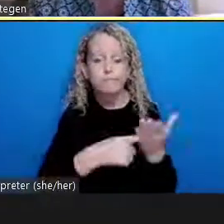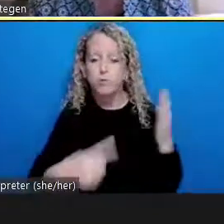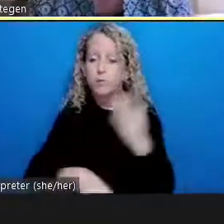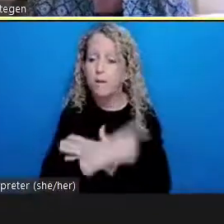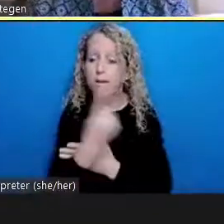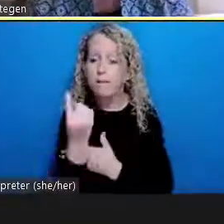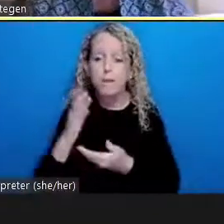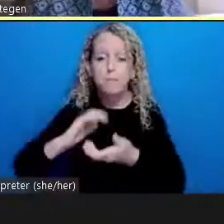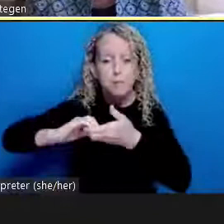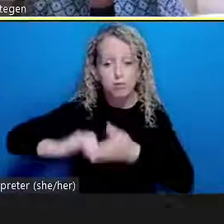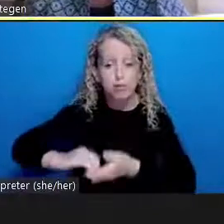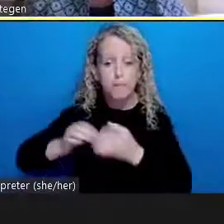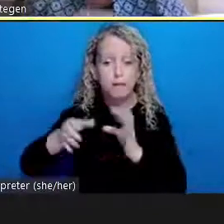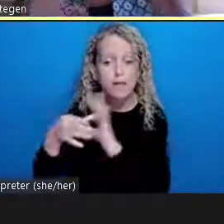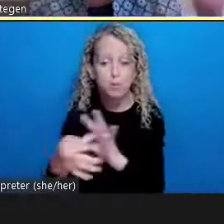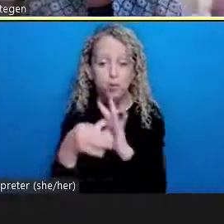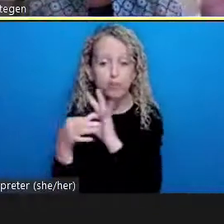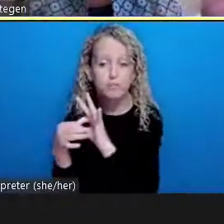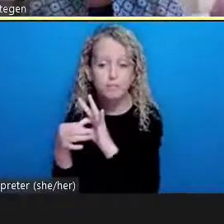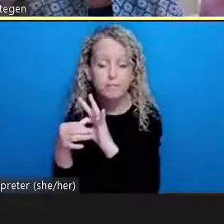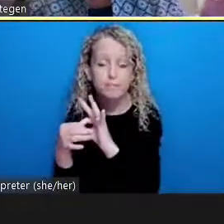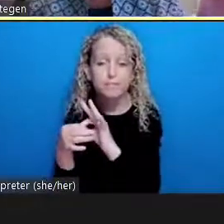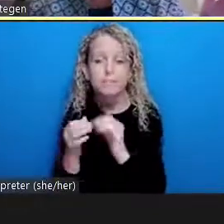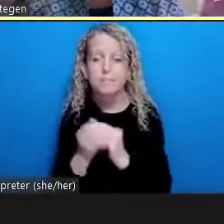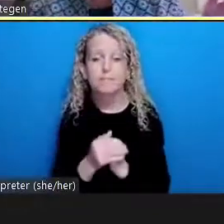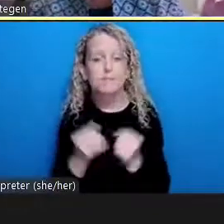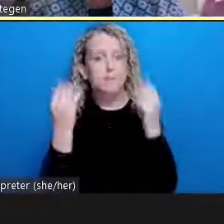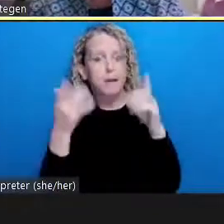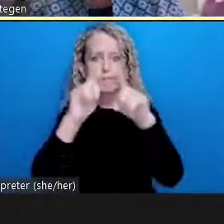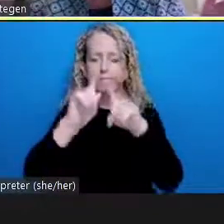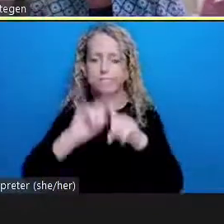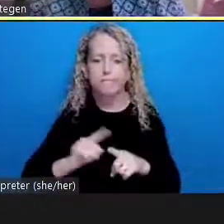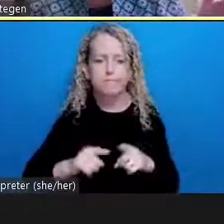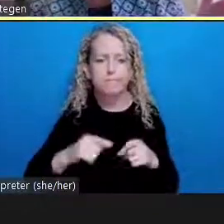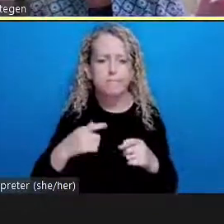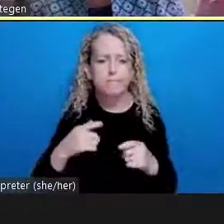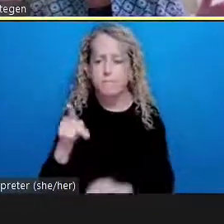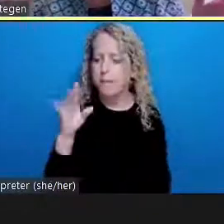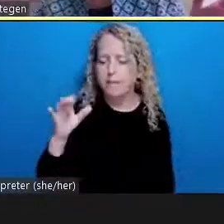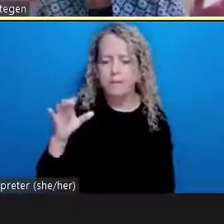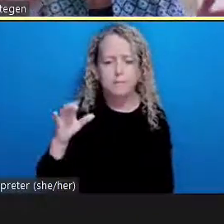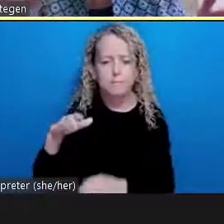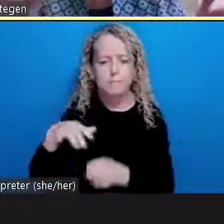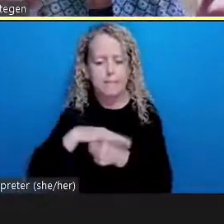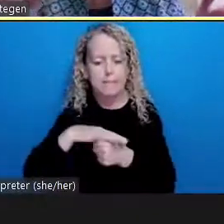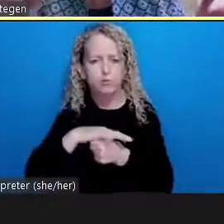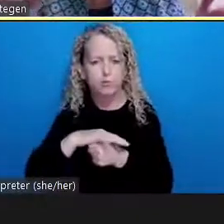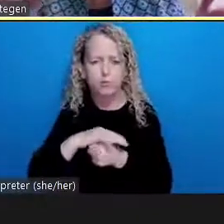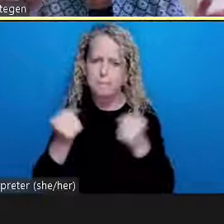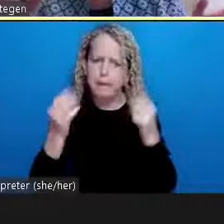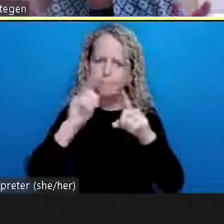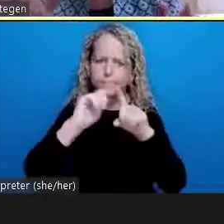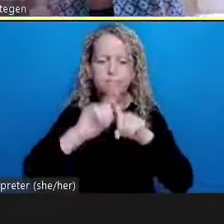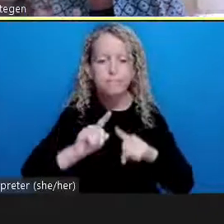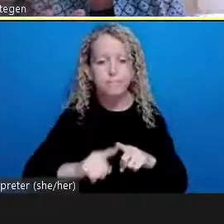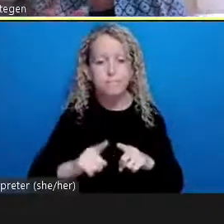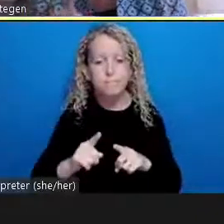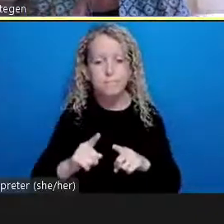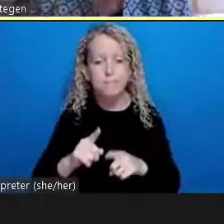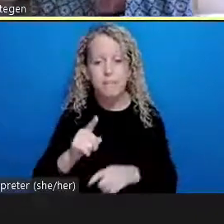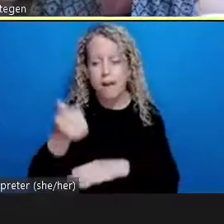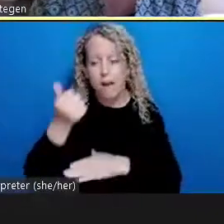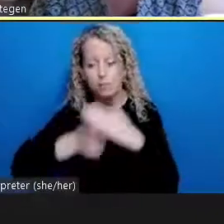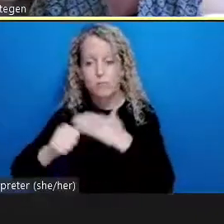collaboration. So again, there's many prescribed public sector bodies that are required under the Accessibility Act to